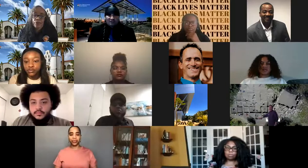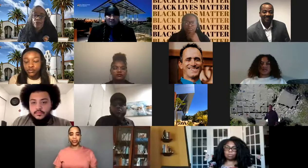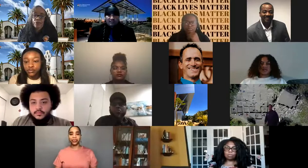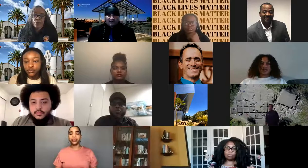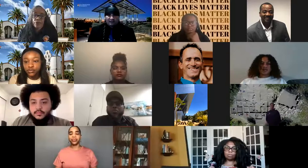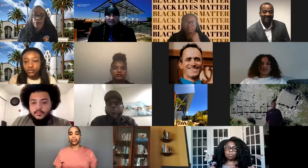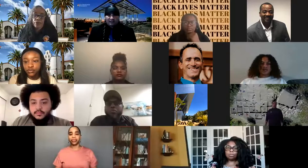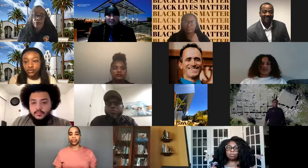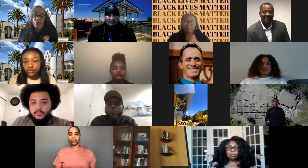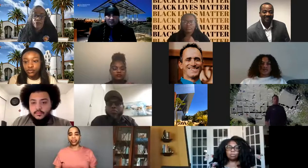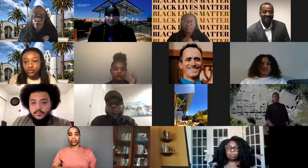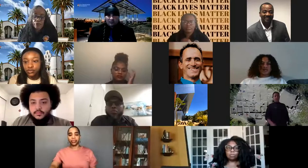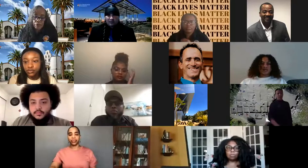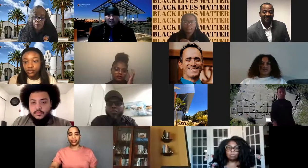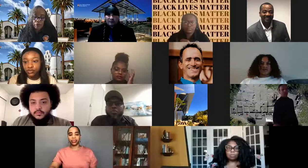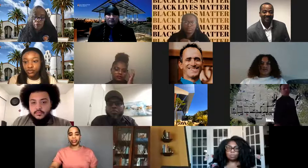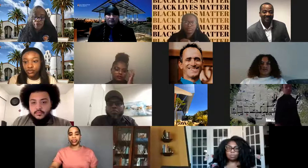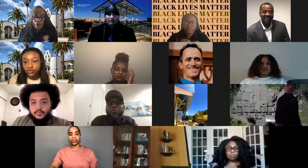kumiai,